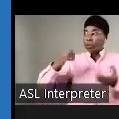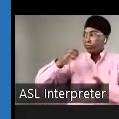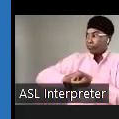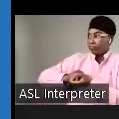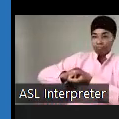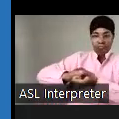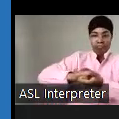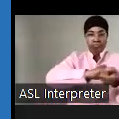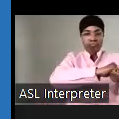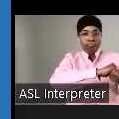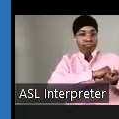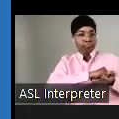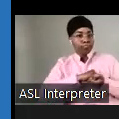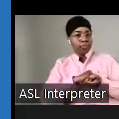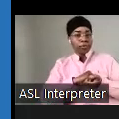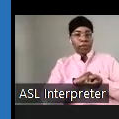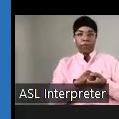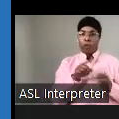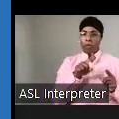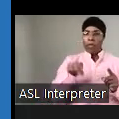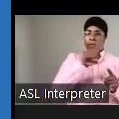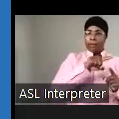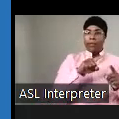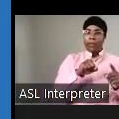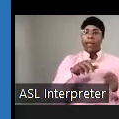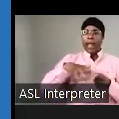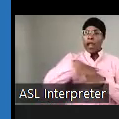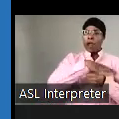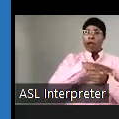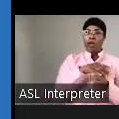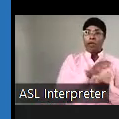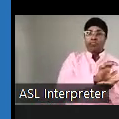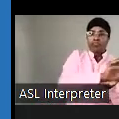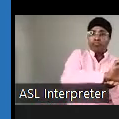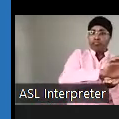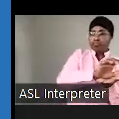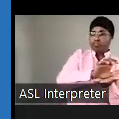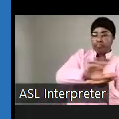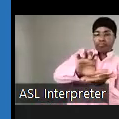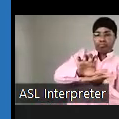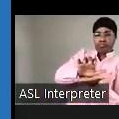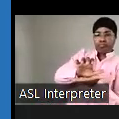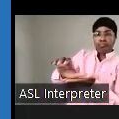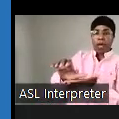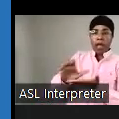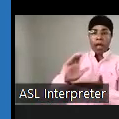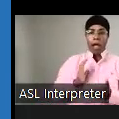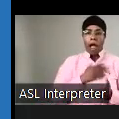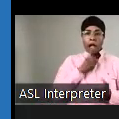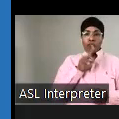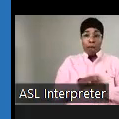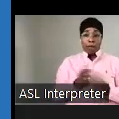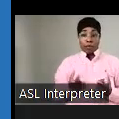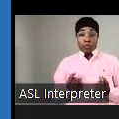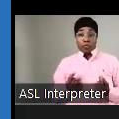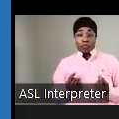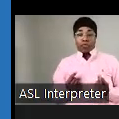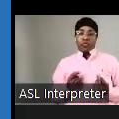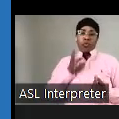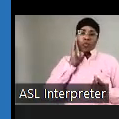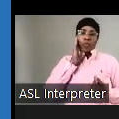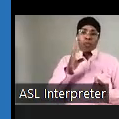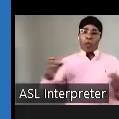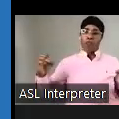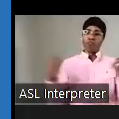get these areas thinned, you know, with the whole promise that in time we're going to restore fire. What's missing